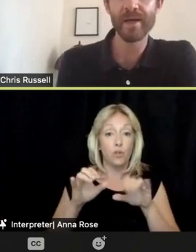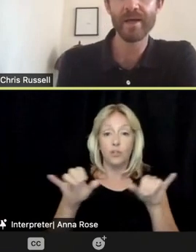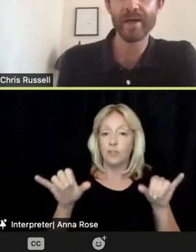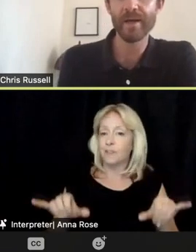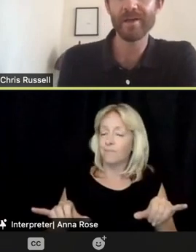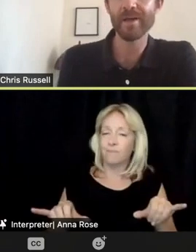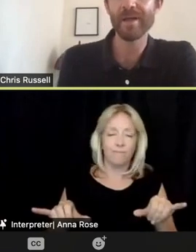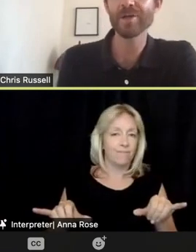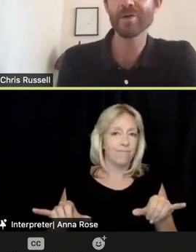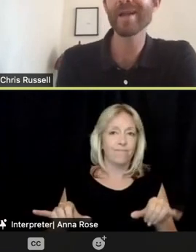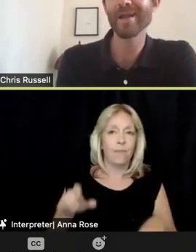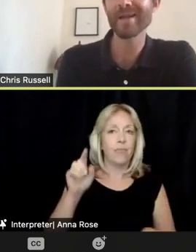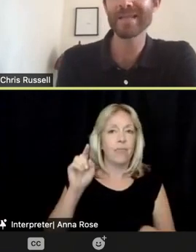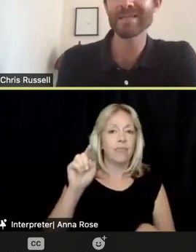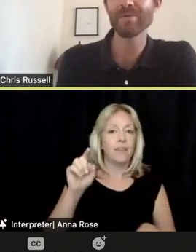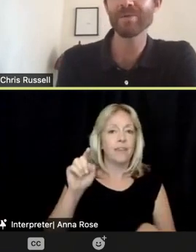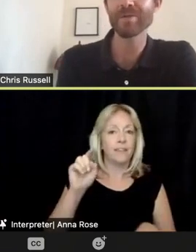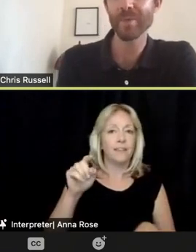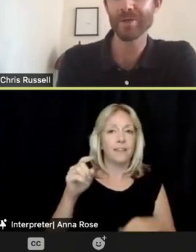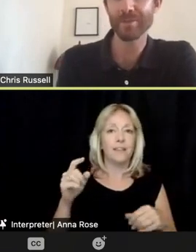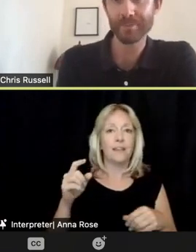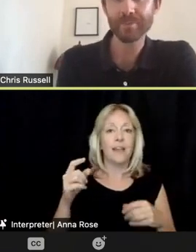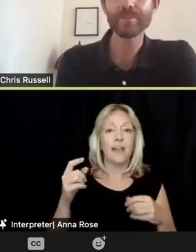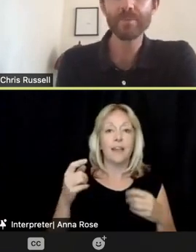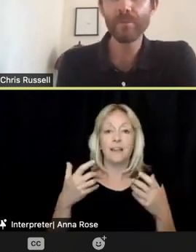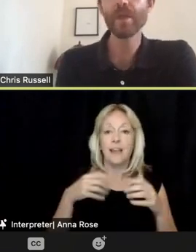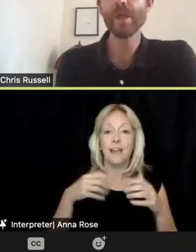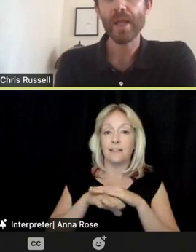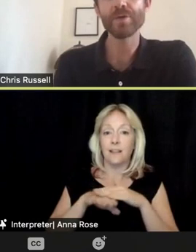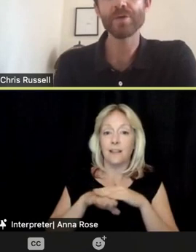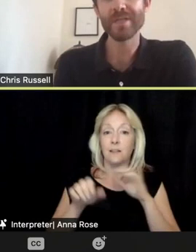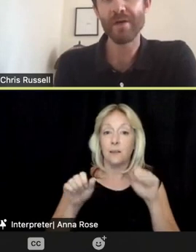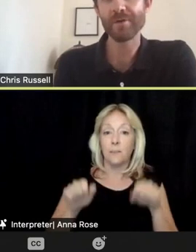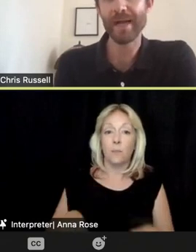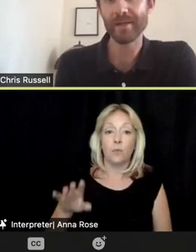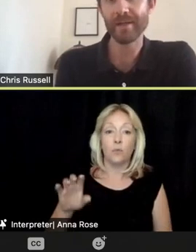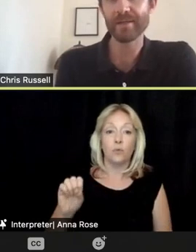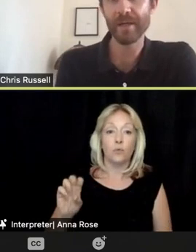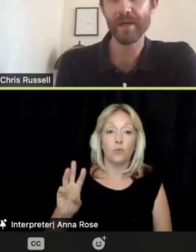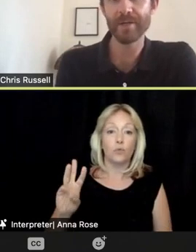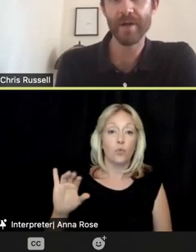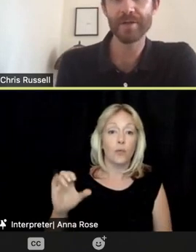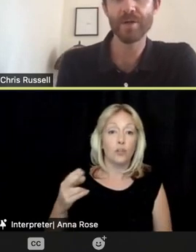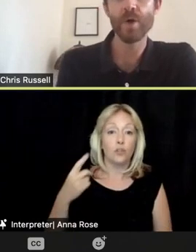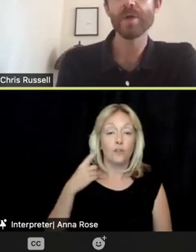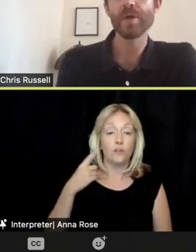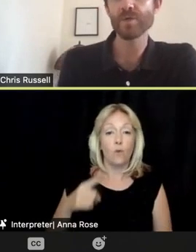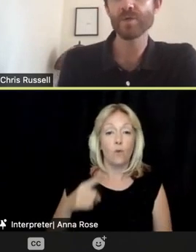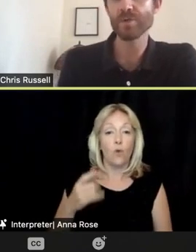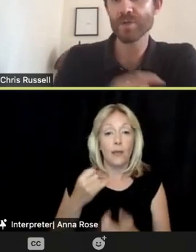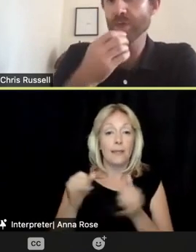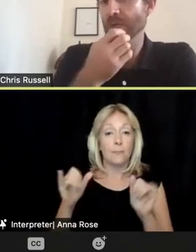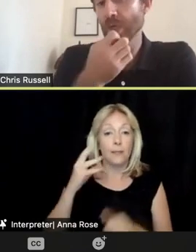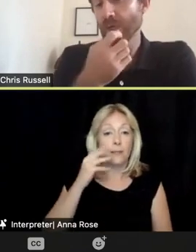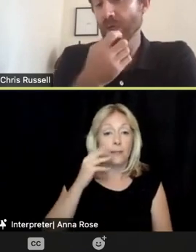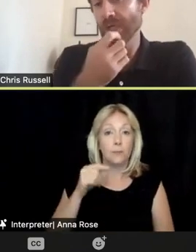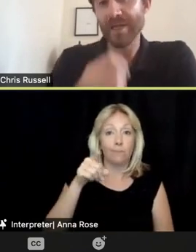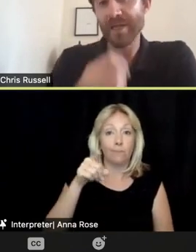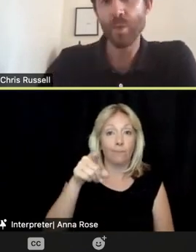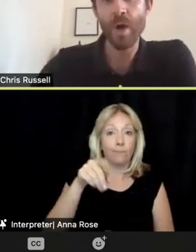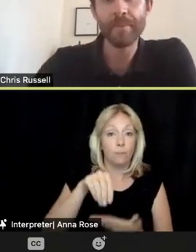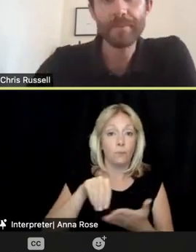is integrating an accessible switch into a self-directed experience, right? So this is a